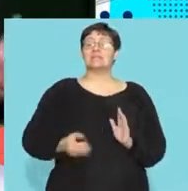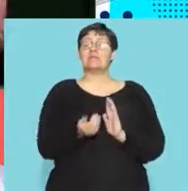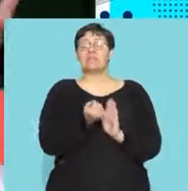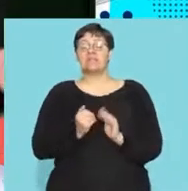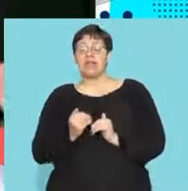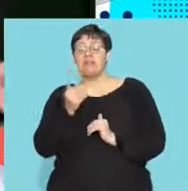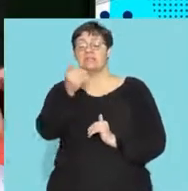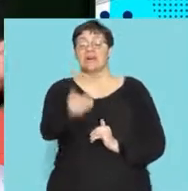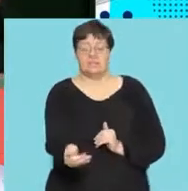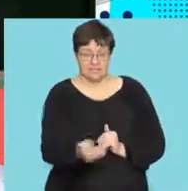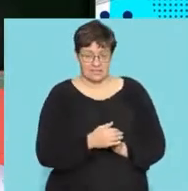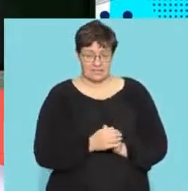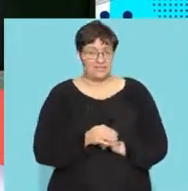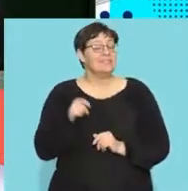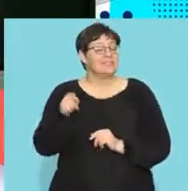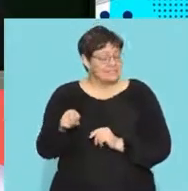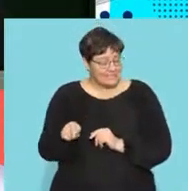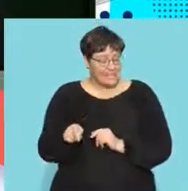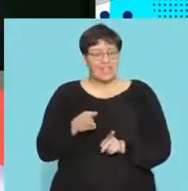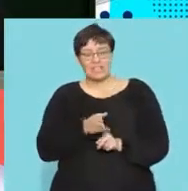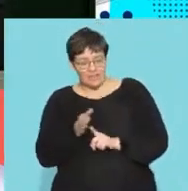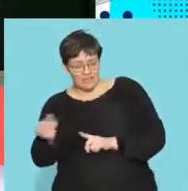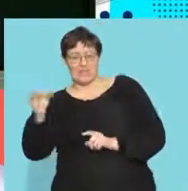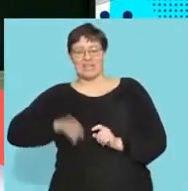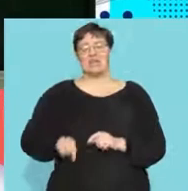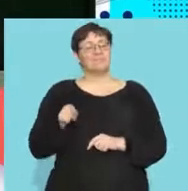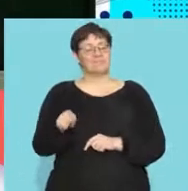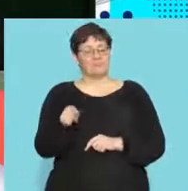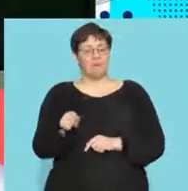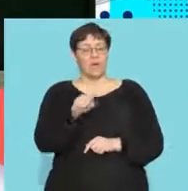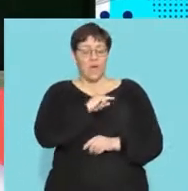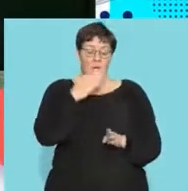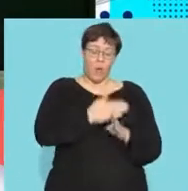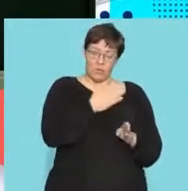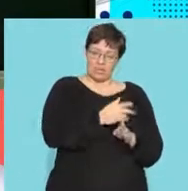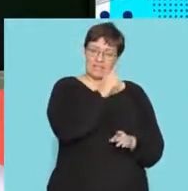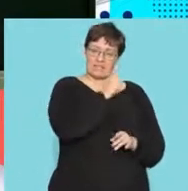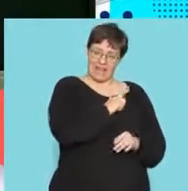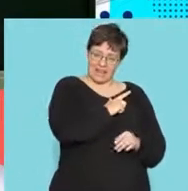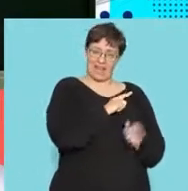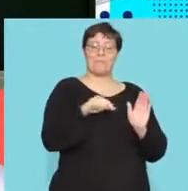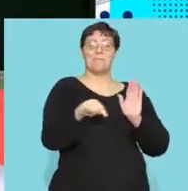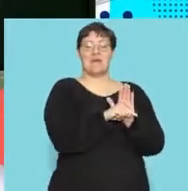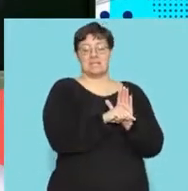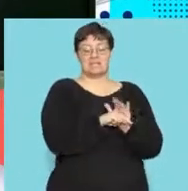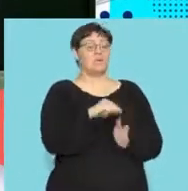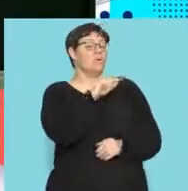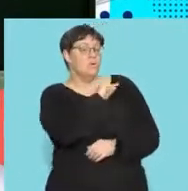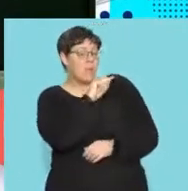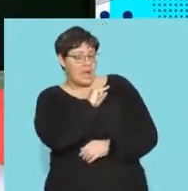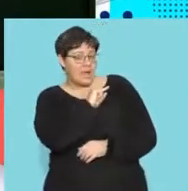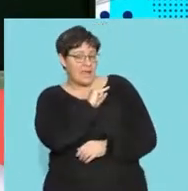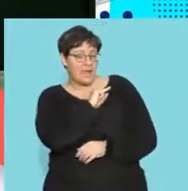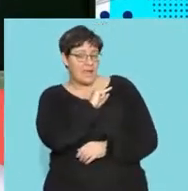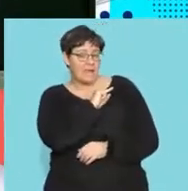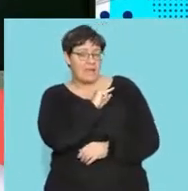advance. Clearly, this was a deferred income. Operation tells me minus. Why? It's a